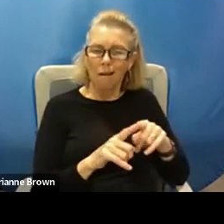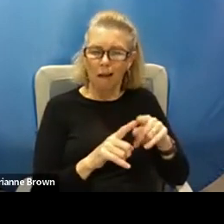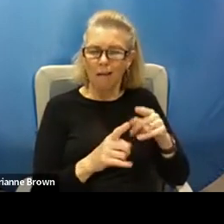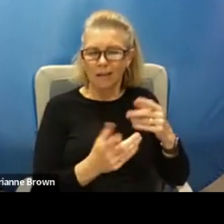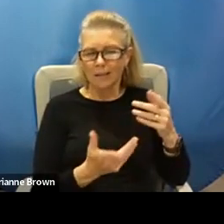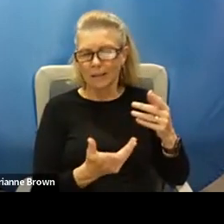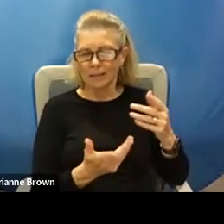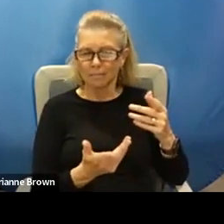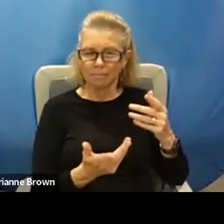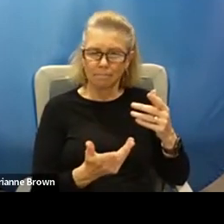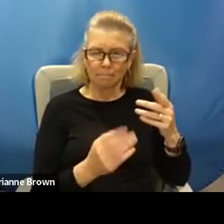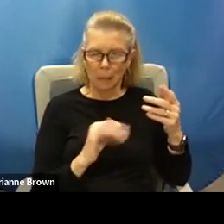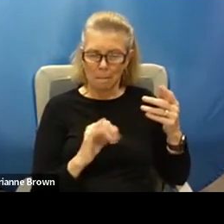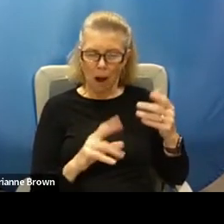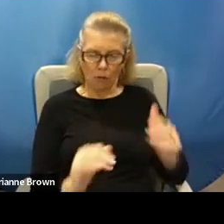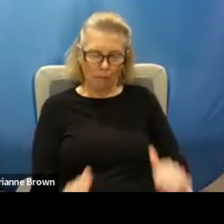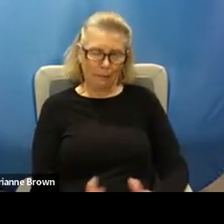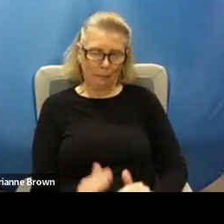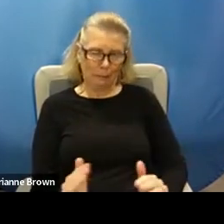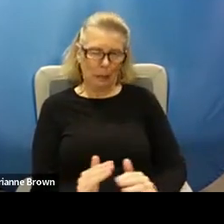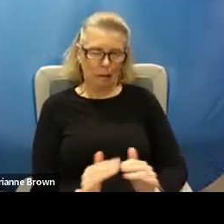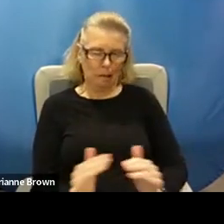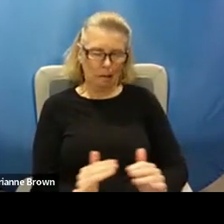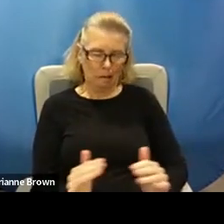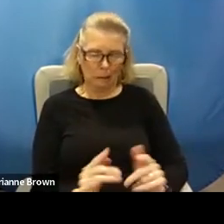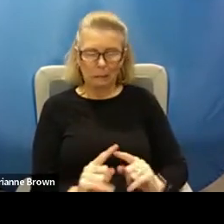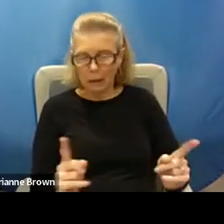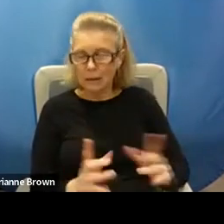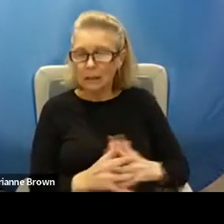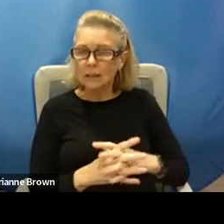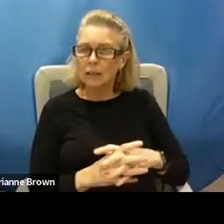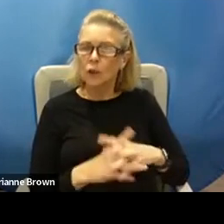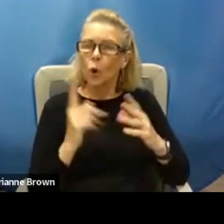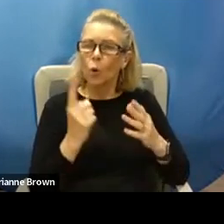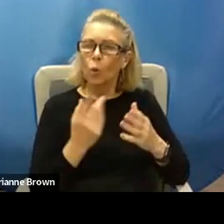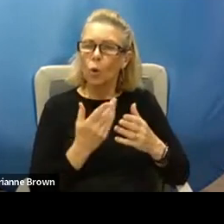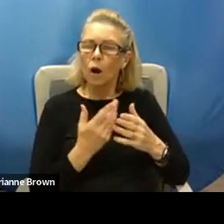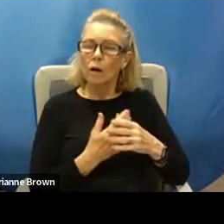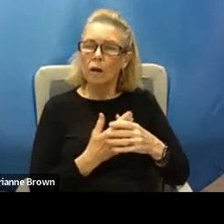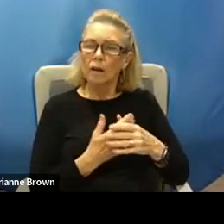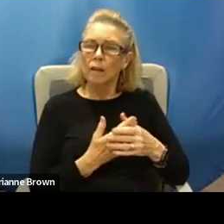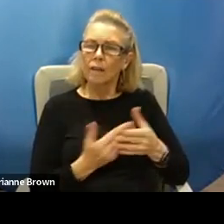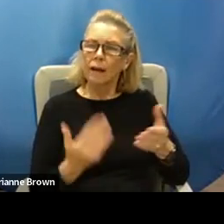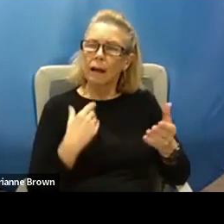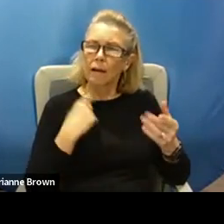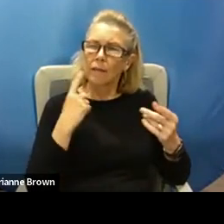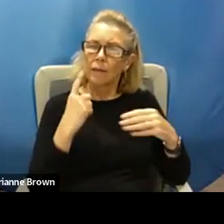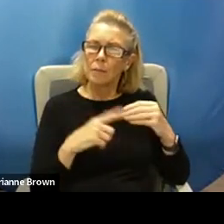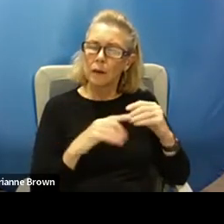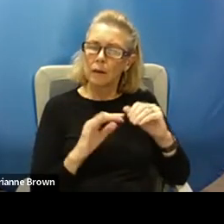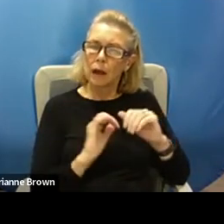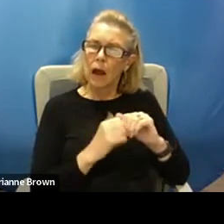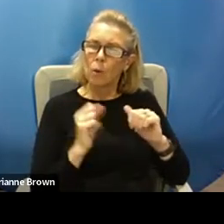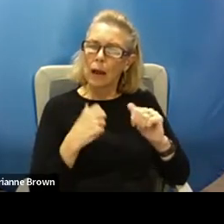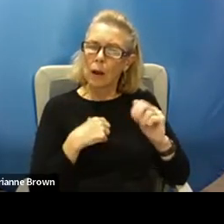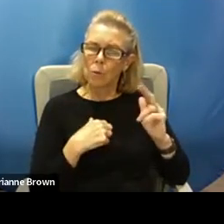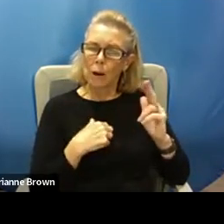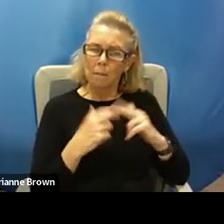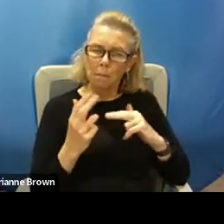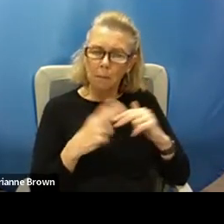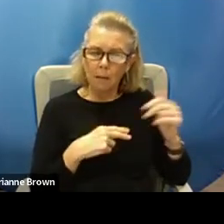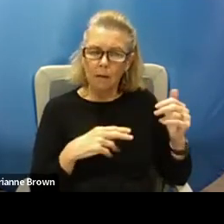but so one of the things that I like to think about is how do we build communities that not